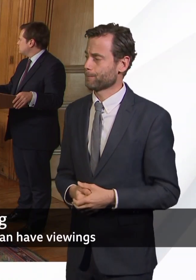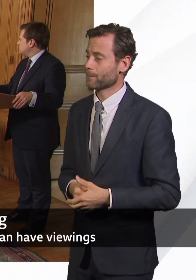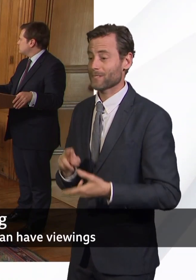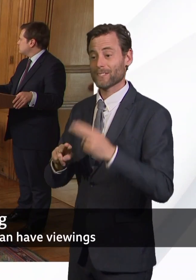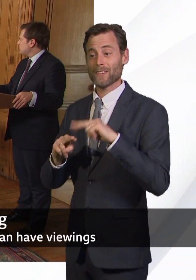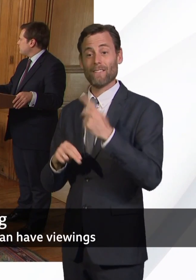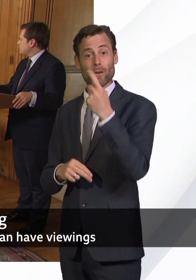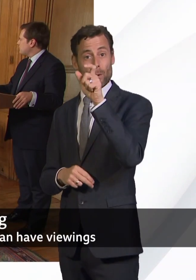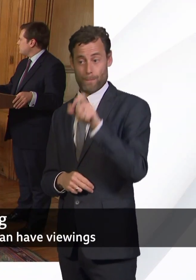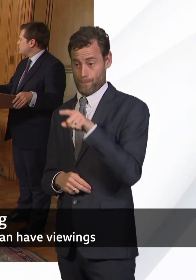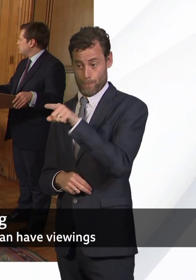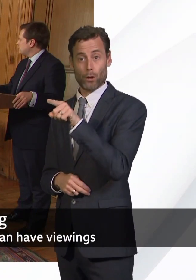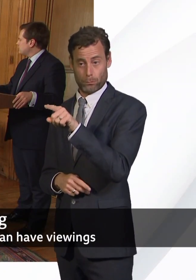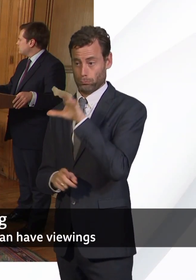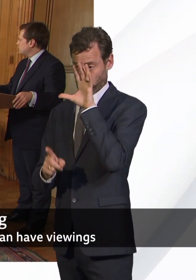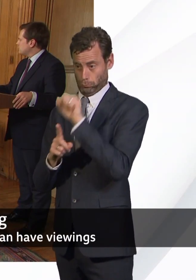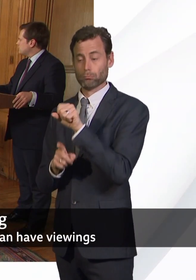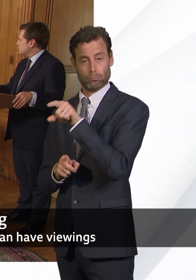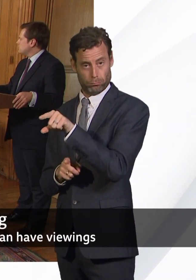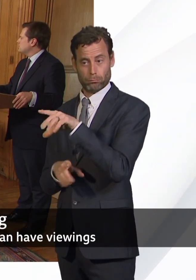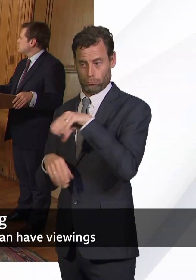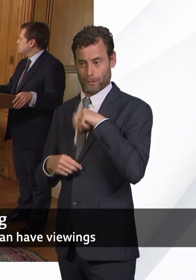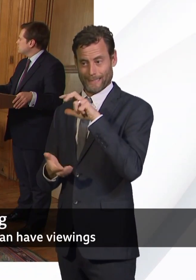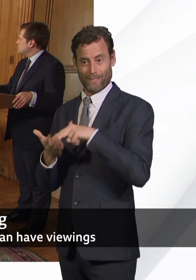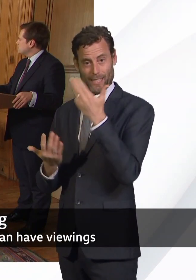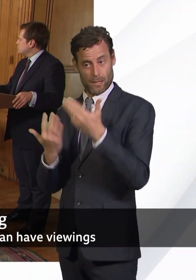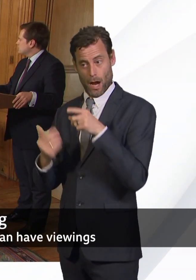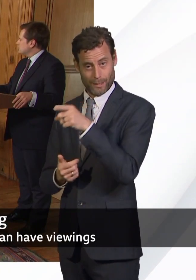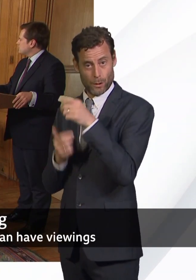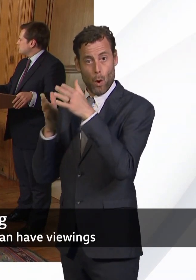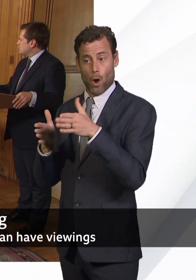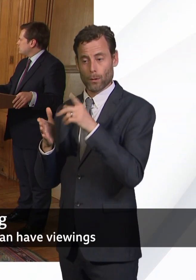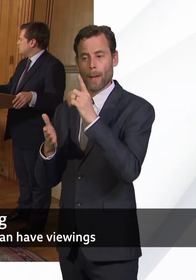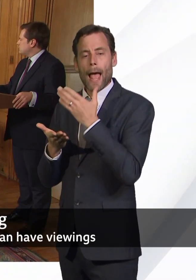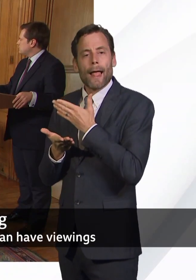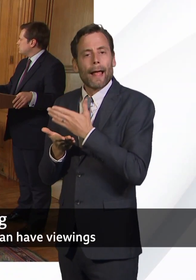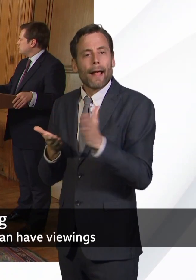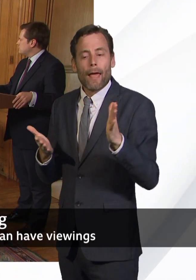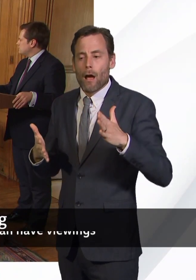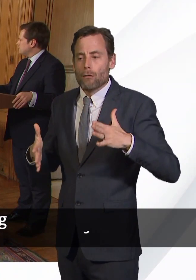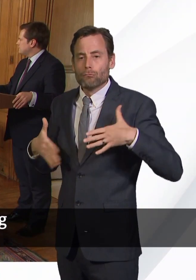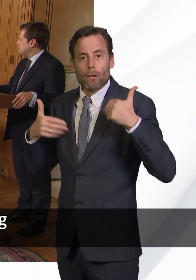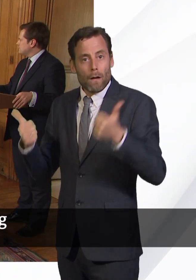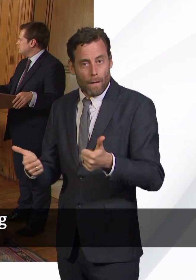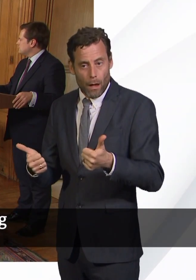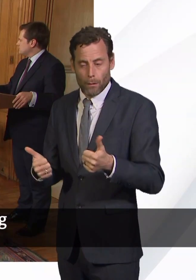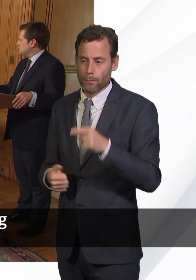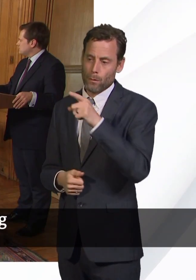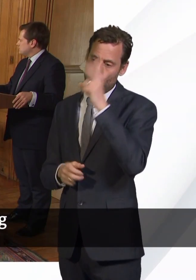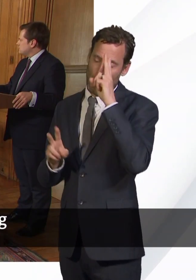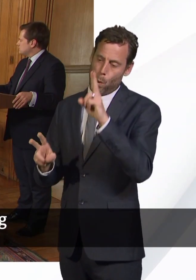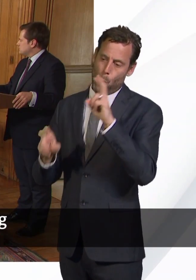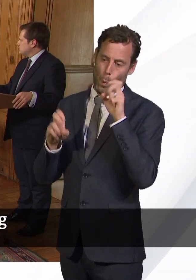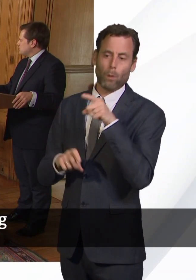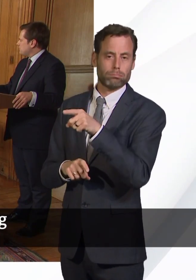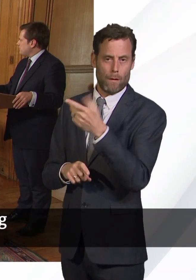tested positive at an early phase and have had the disease and recovered, they will still be marked as a positive test, but very